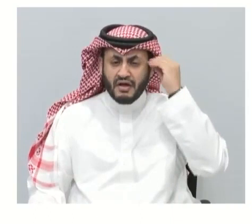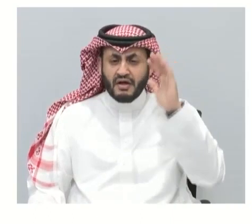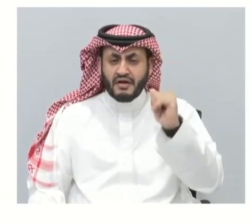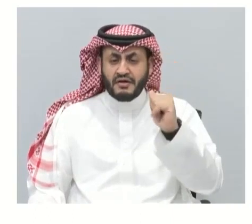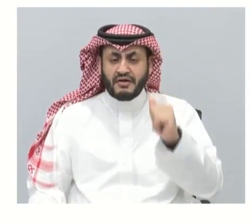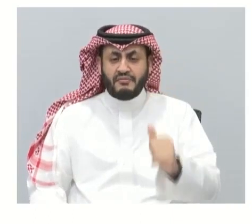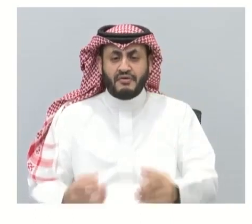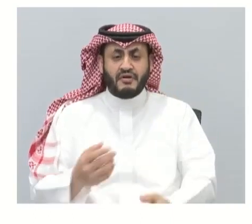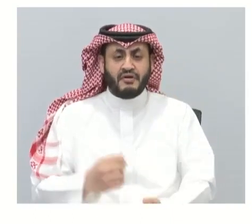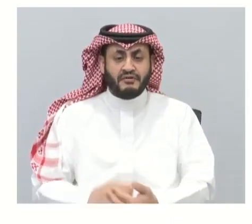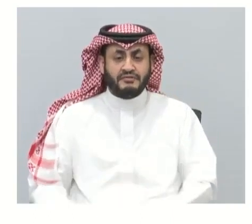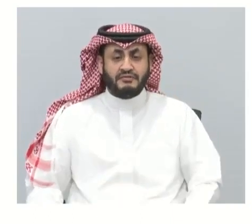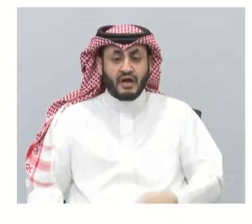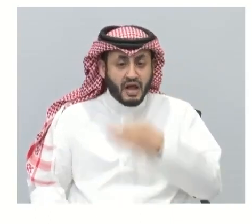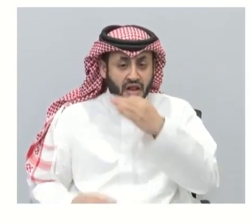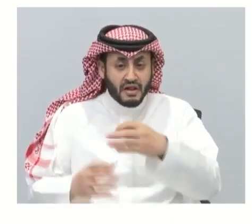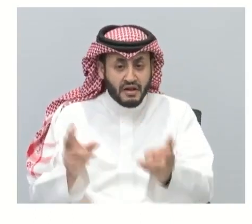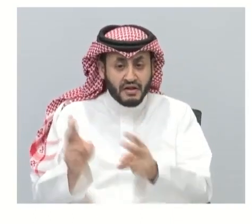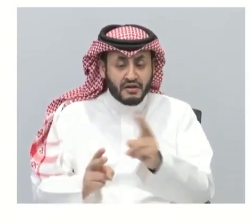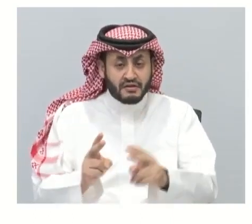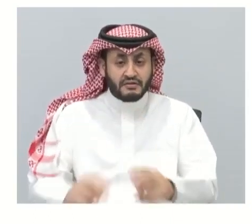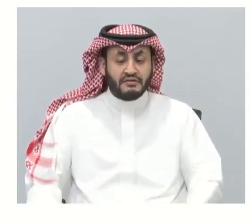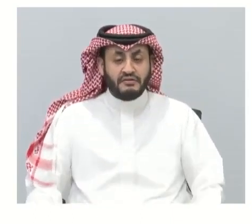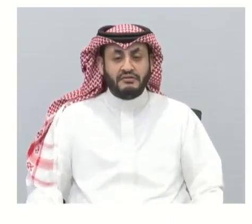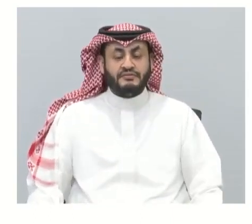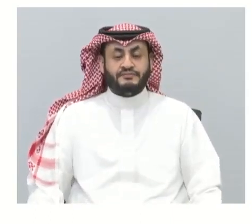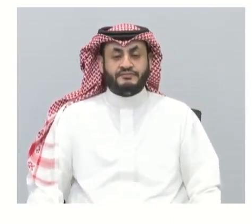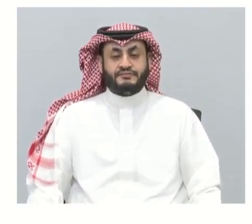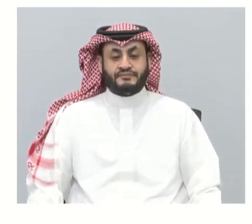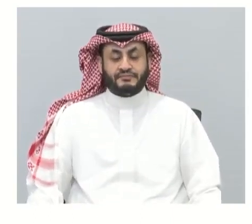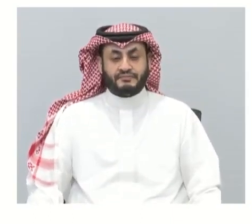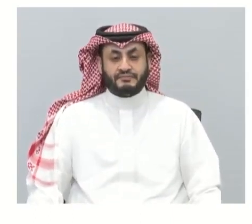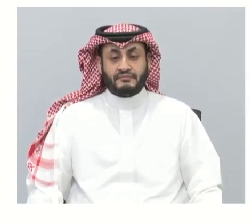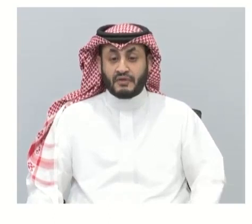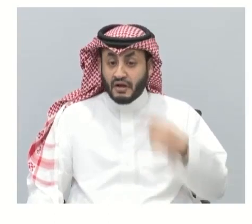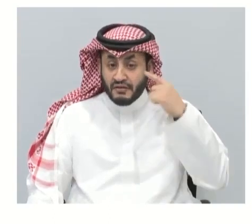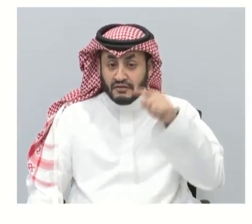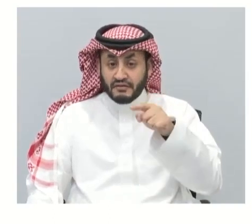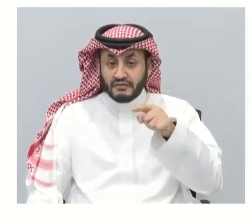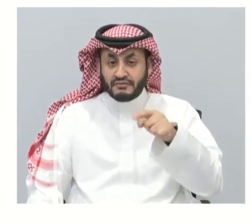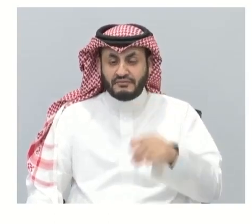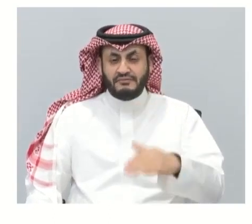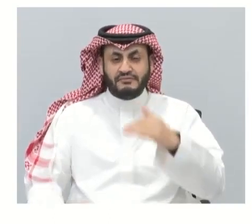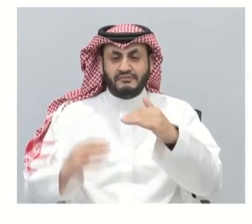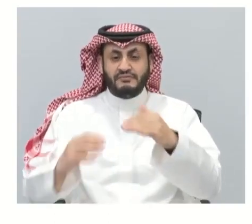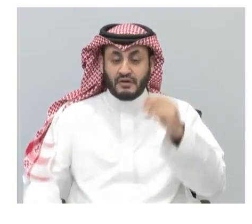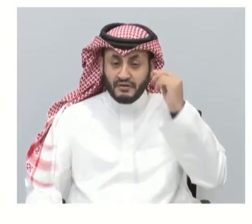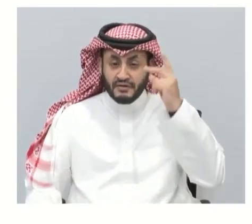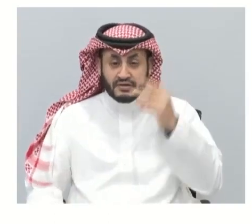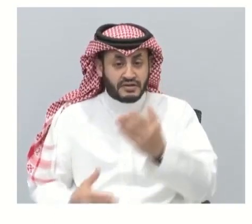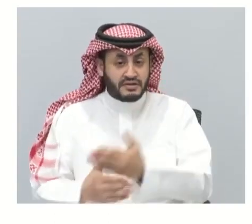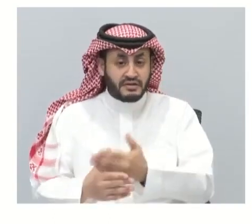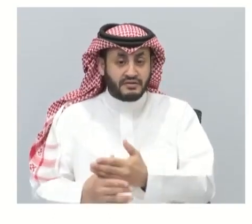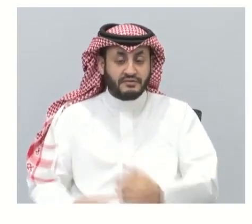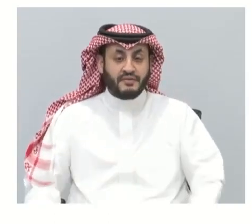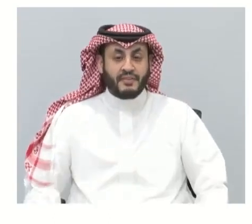yet when you talk to them or let them present a viewpoint or solve a problem, you realize they are highly intelligent and